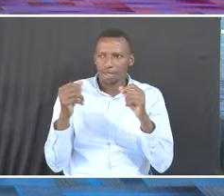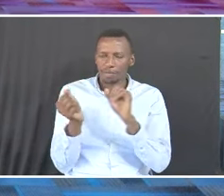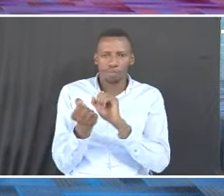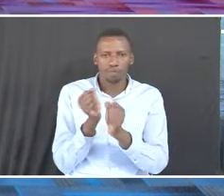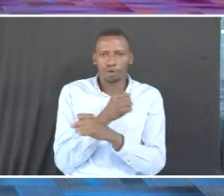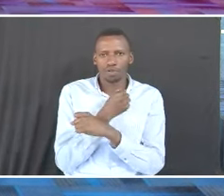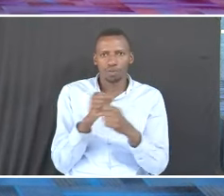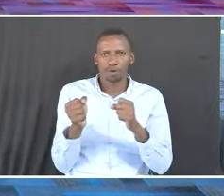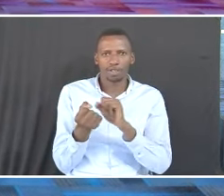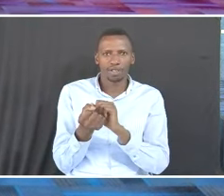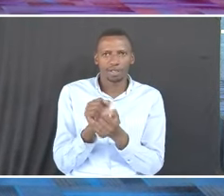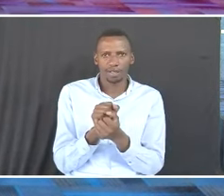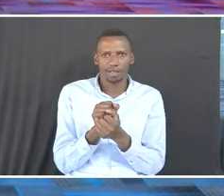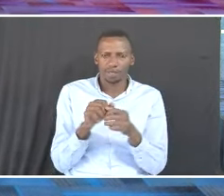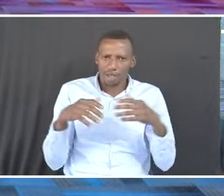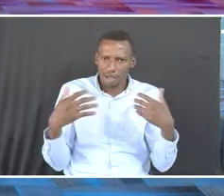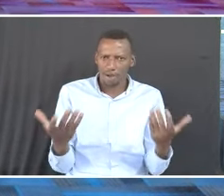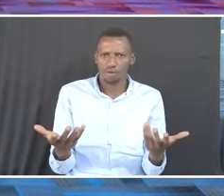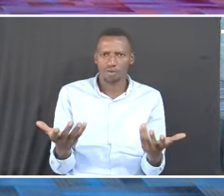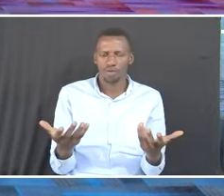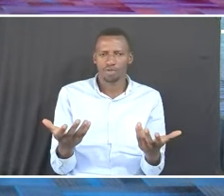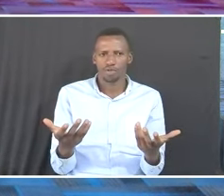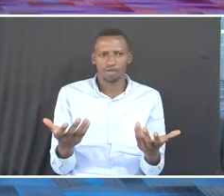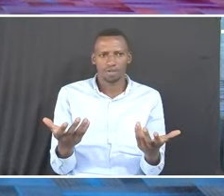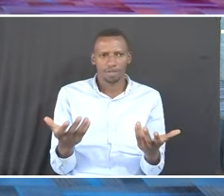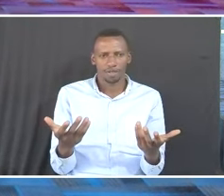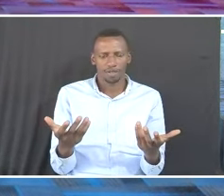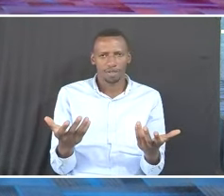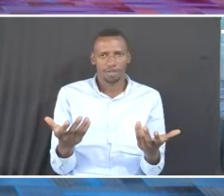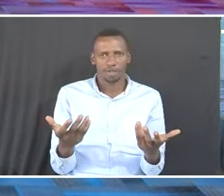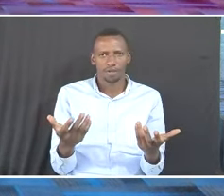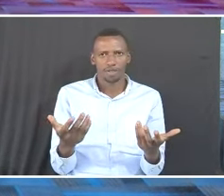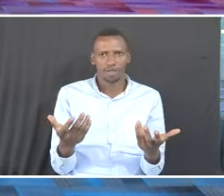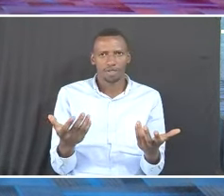do. No.